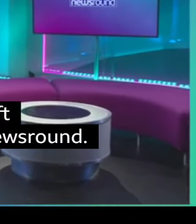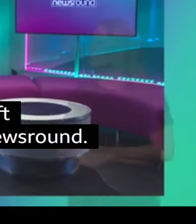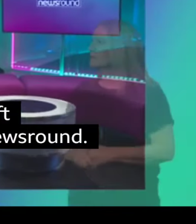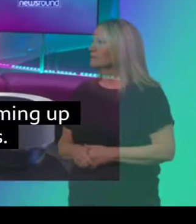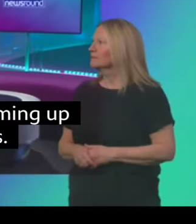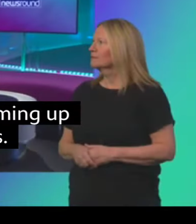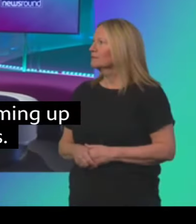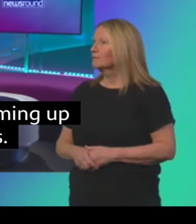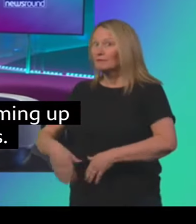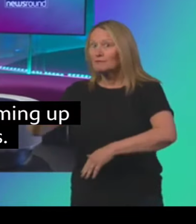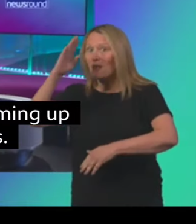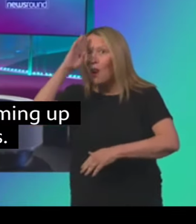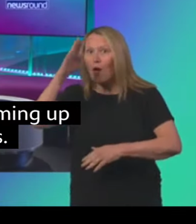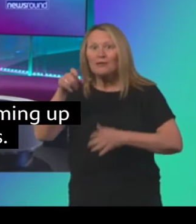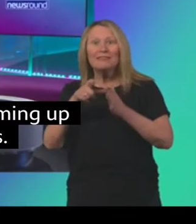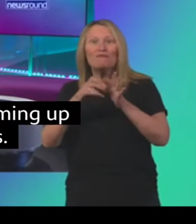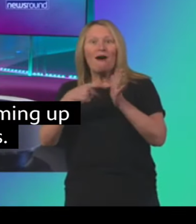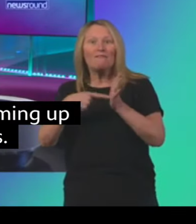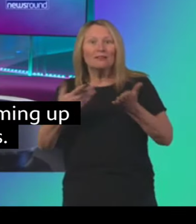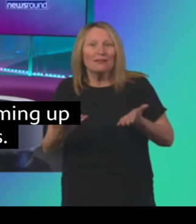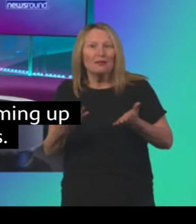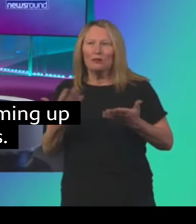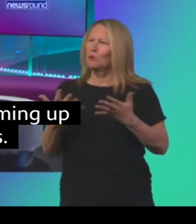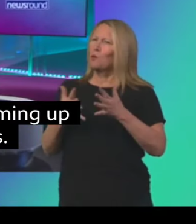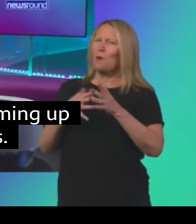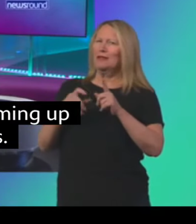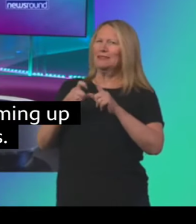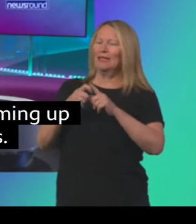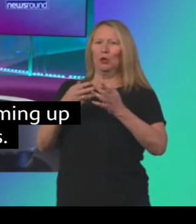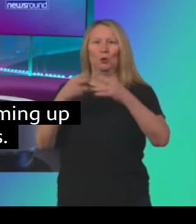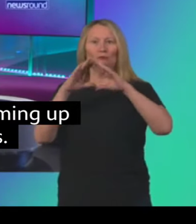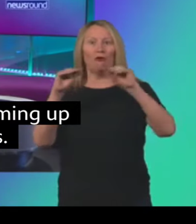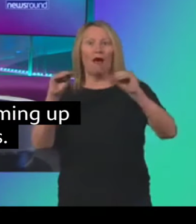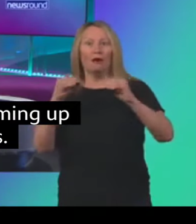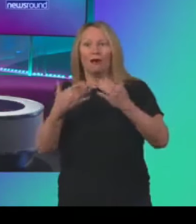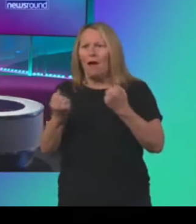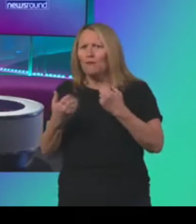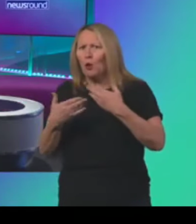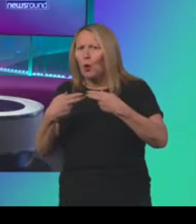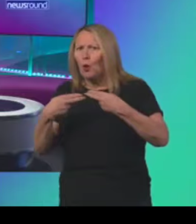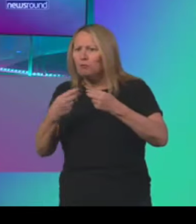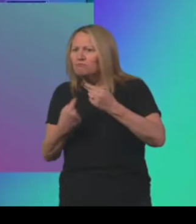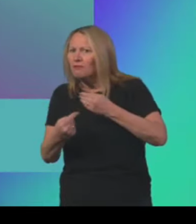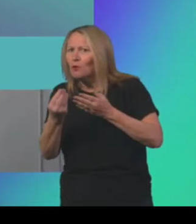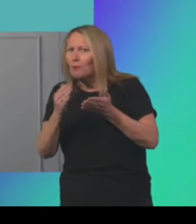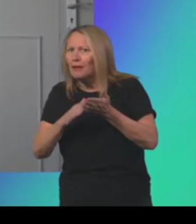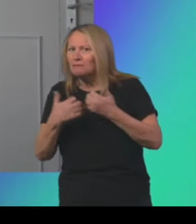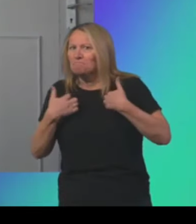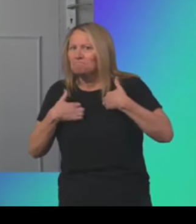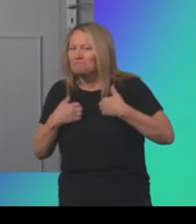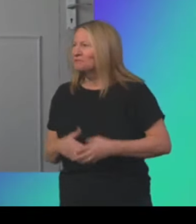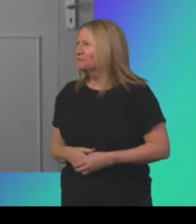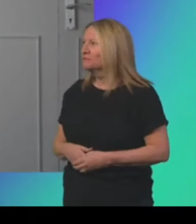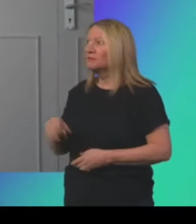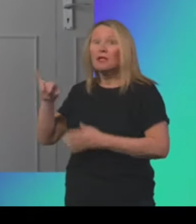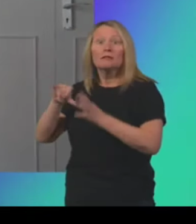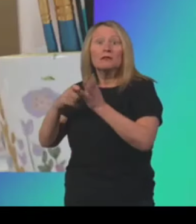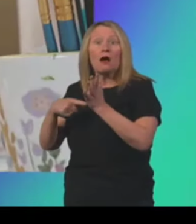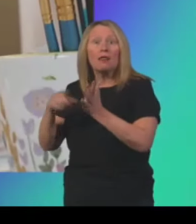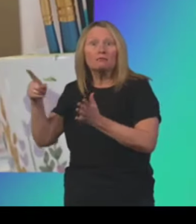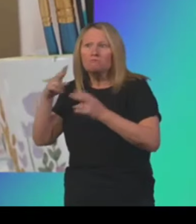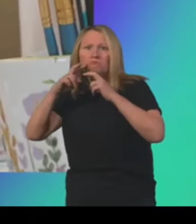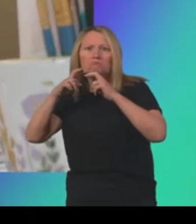Hello everyone, DeGraff here with your Wednesday Newsround. Here's just some of the stories we've got coming up over the next few minutes. Scarlett investigates